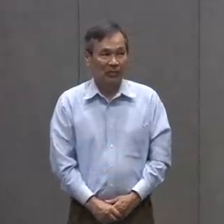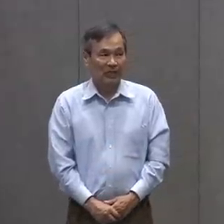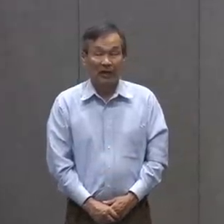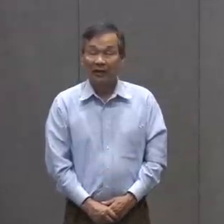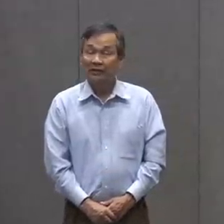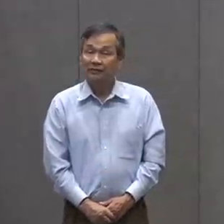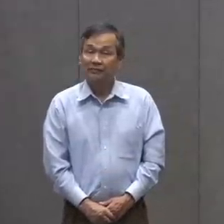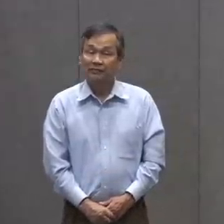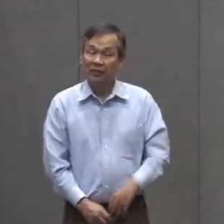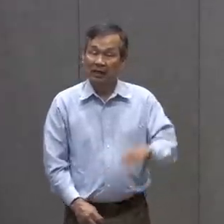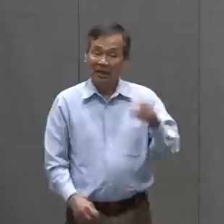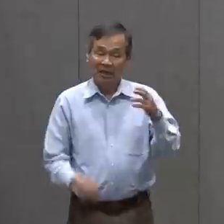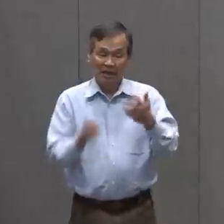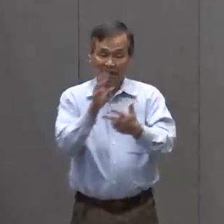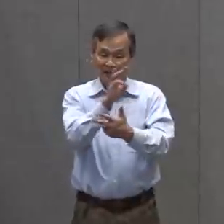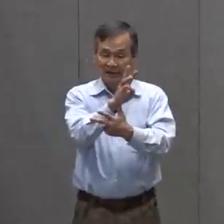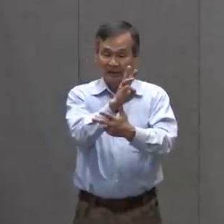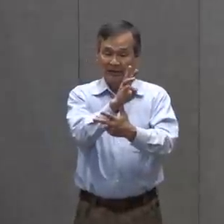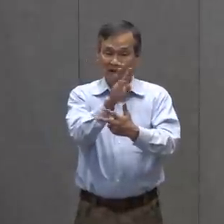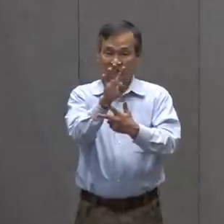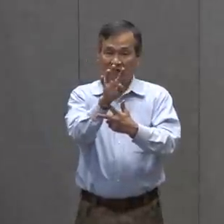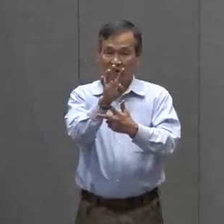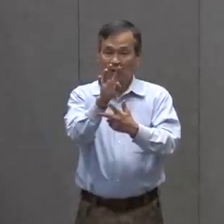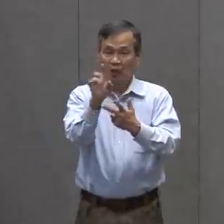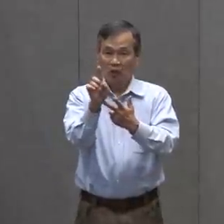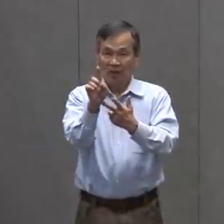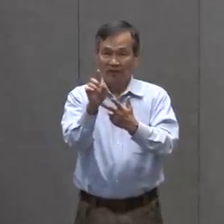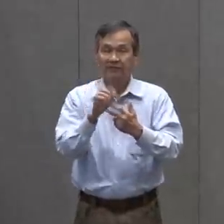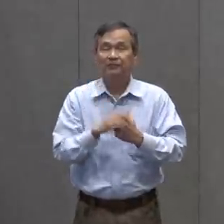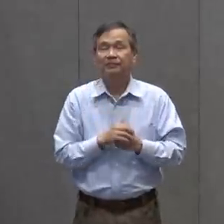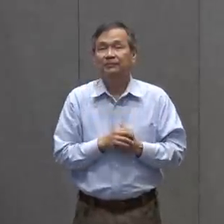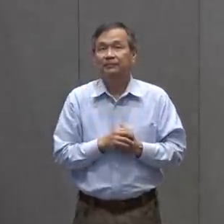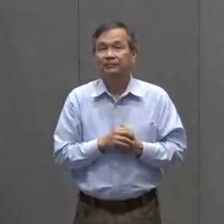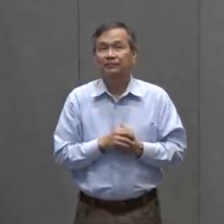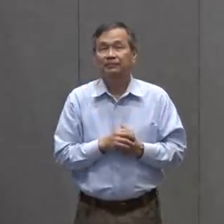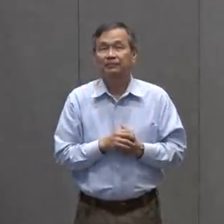So I have a 6, a 4, and a 1.